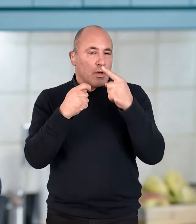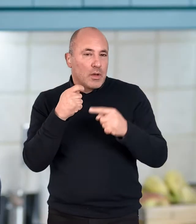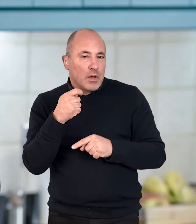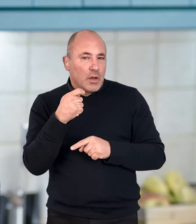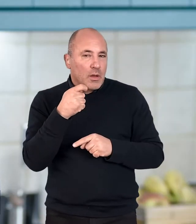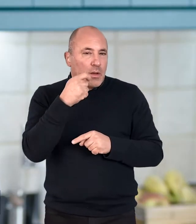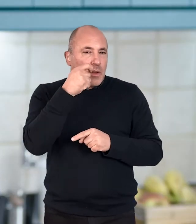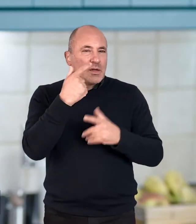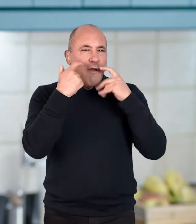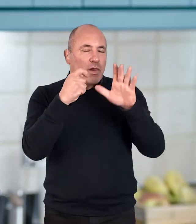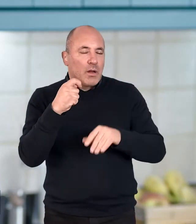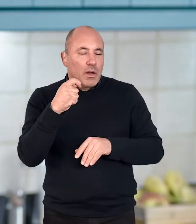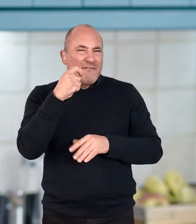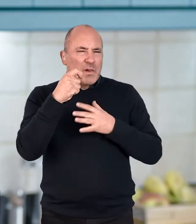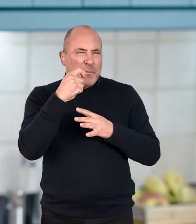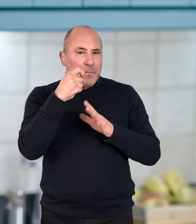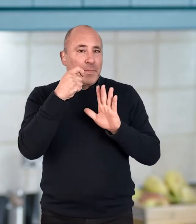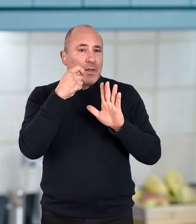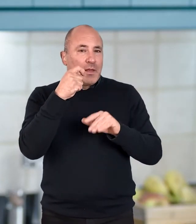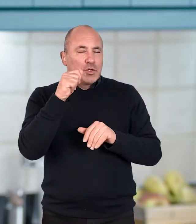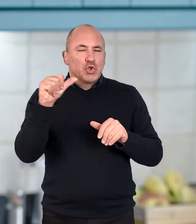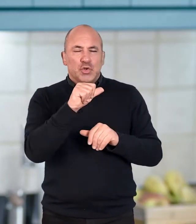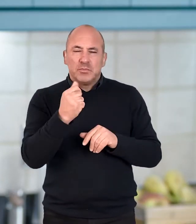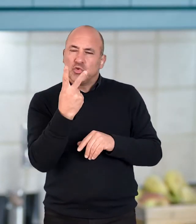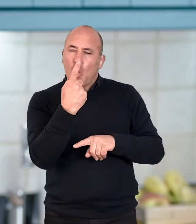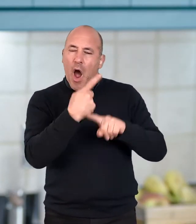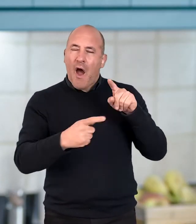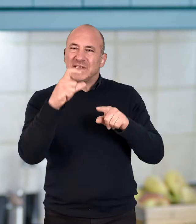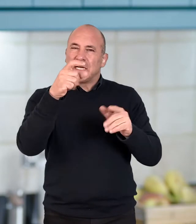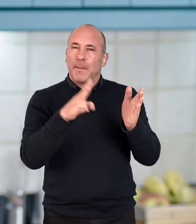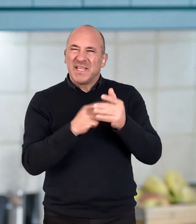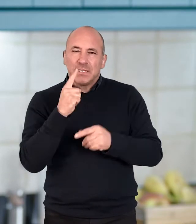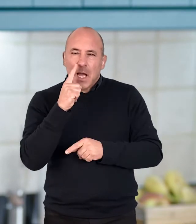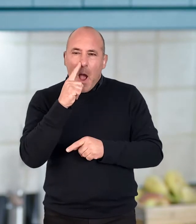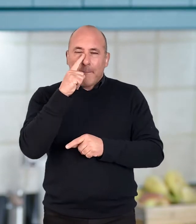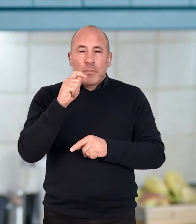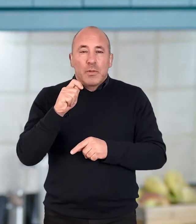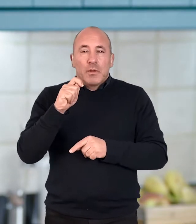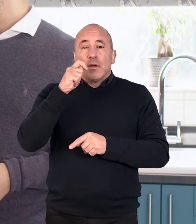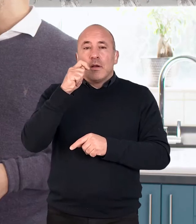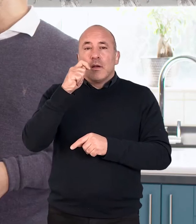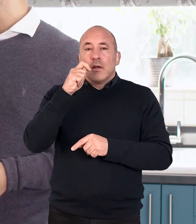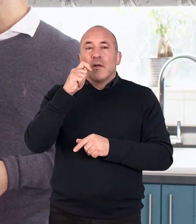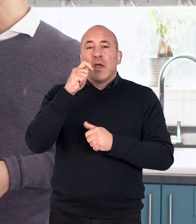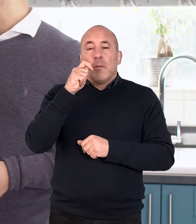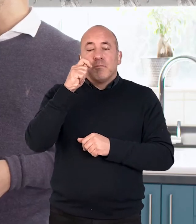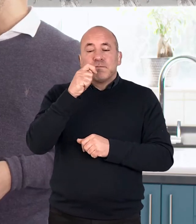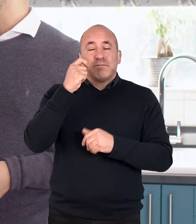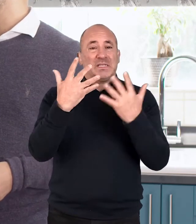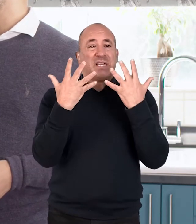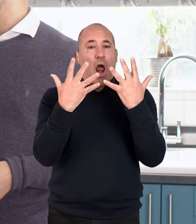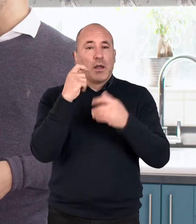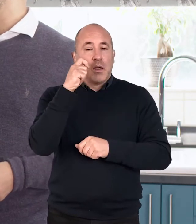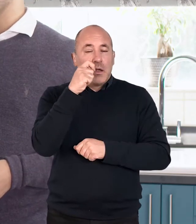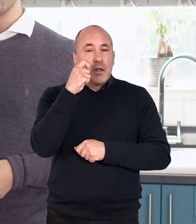one nostril until you feel resistance. It should go up about two and a half centimetres. Make ten complete